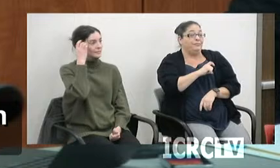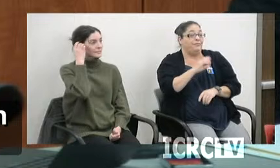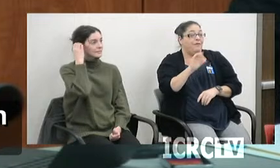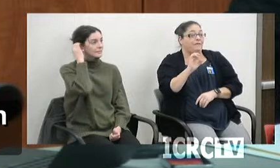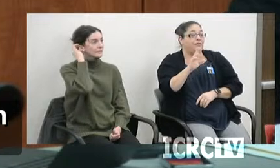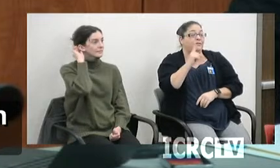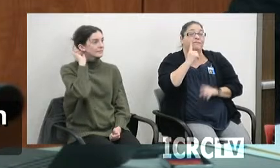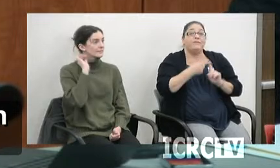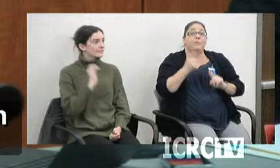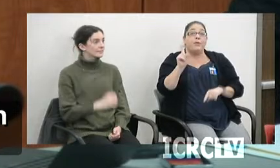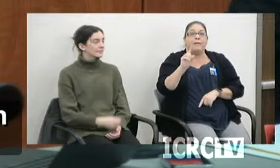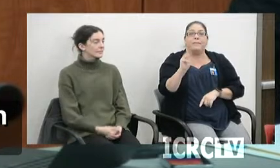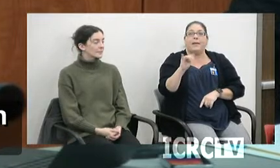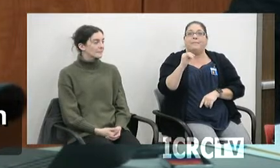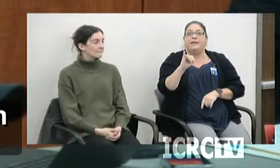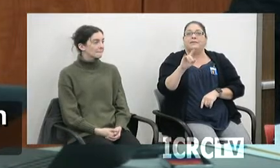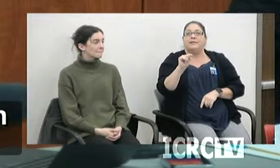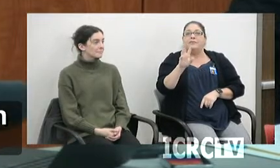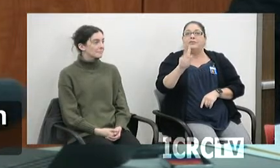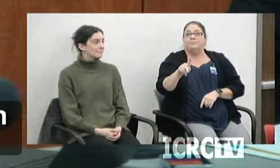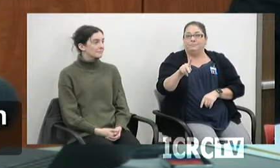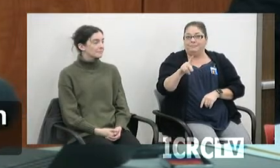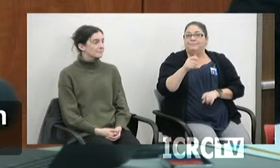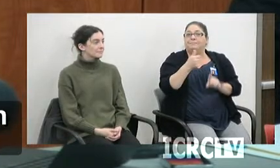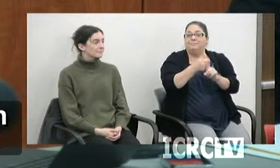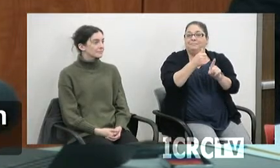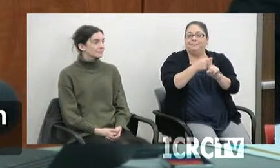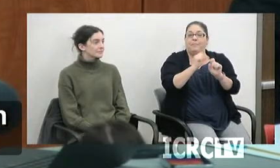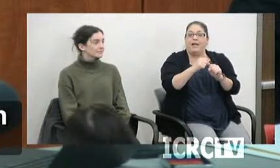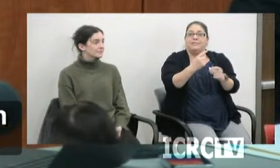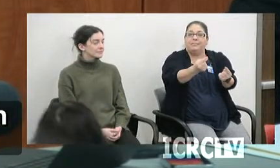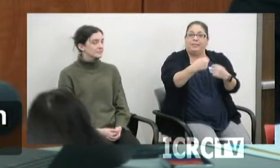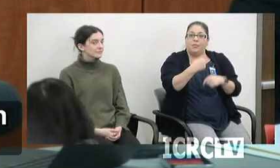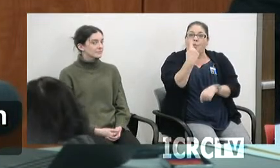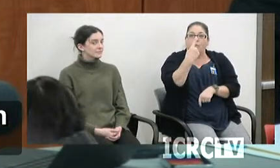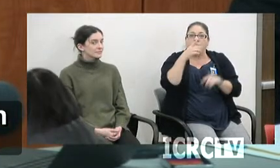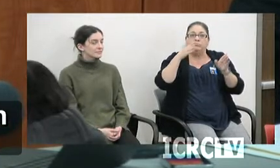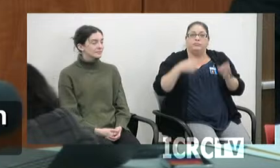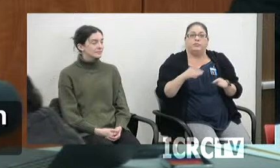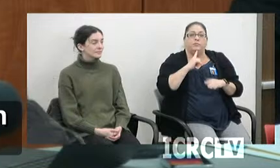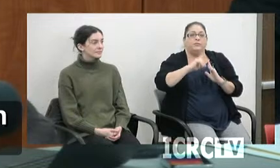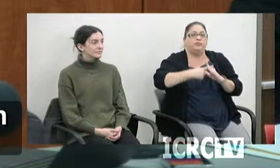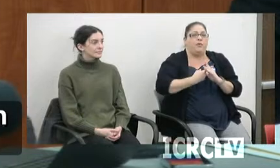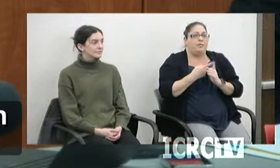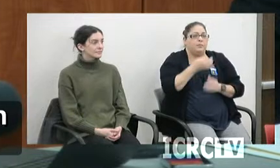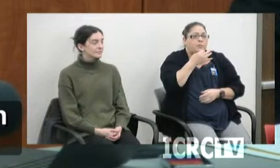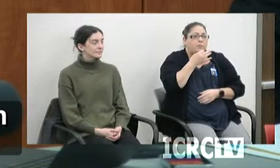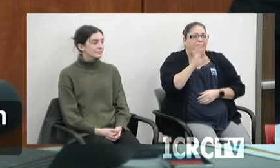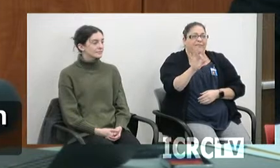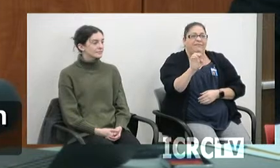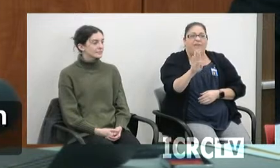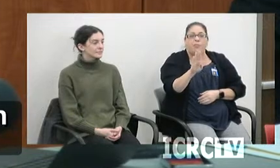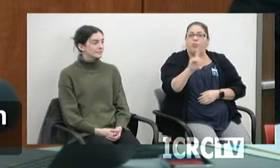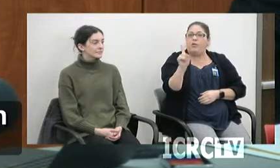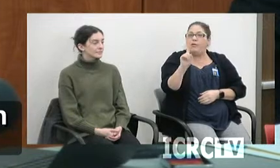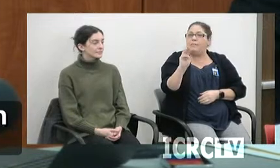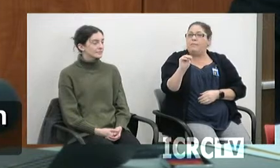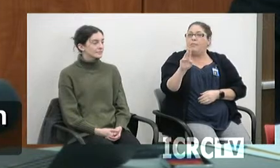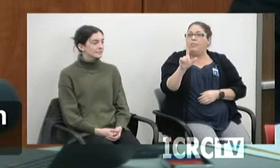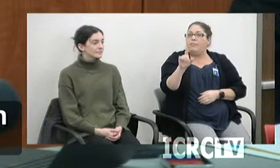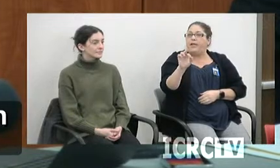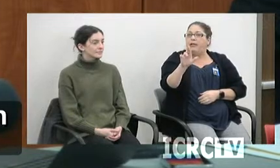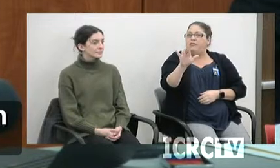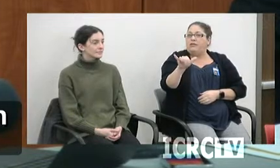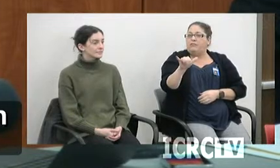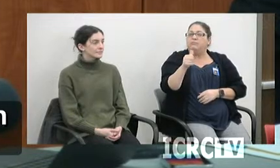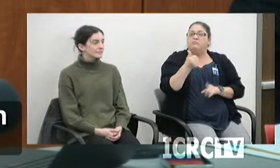Township, potentially having one of them starting maybe in February at Mulberry.